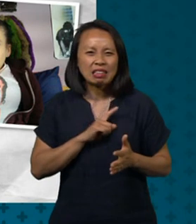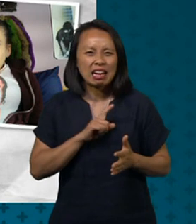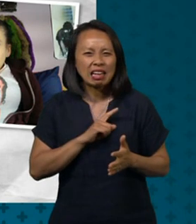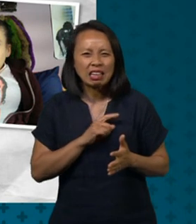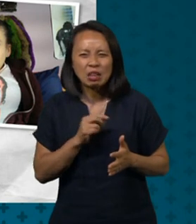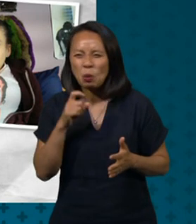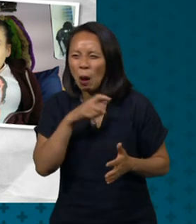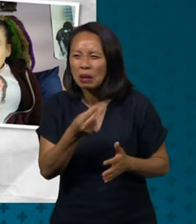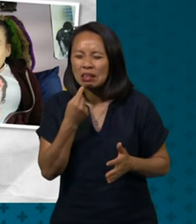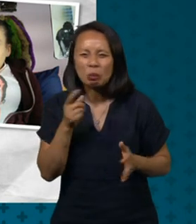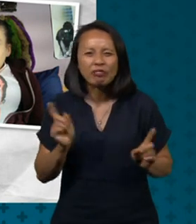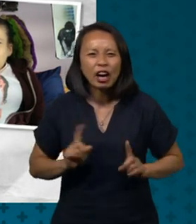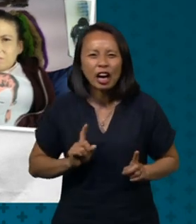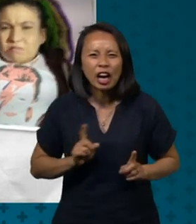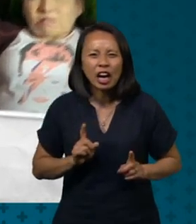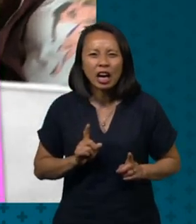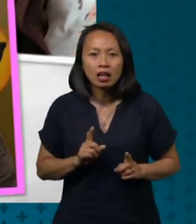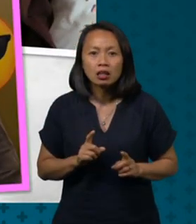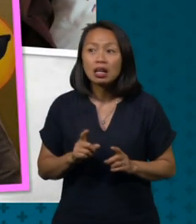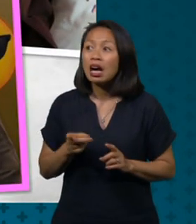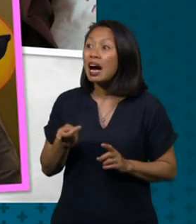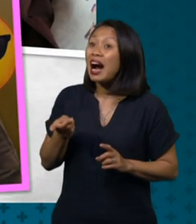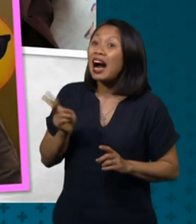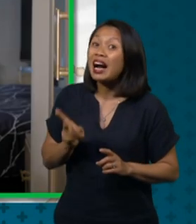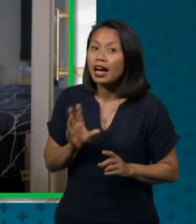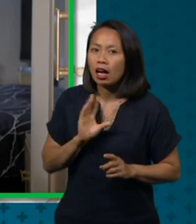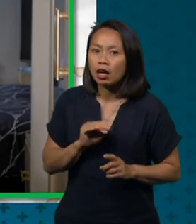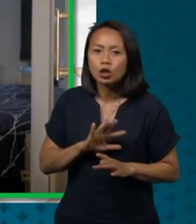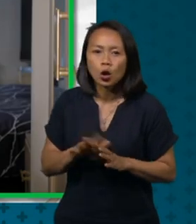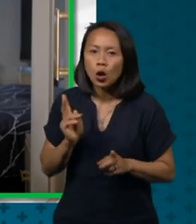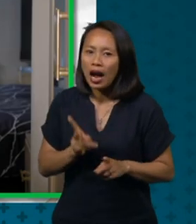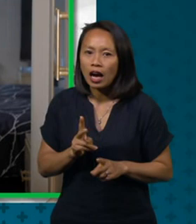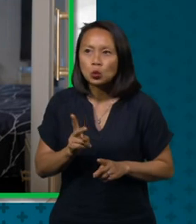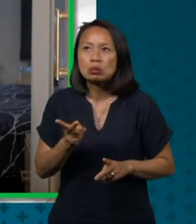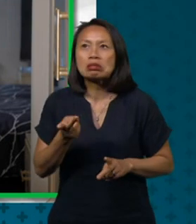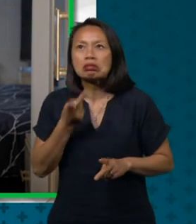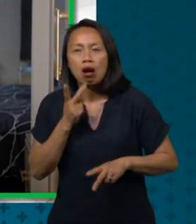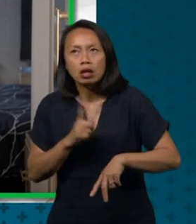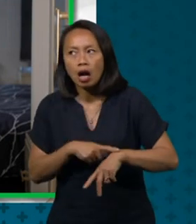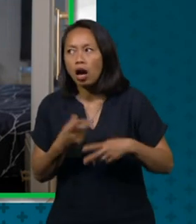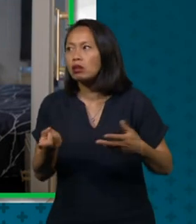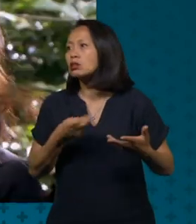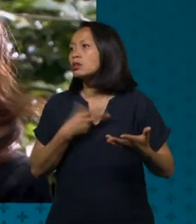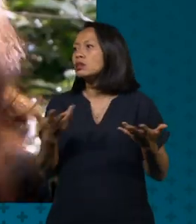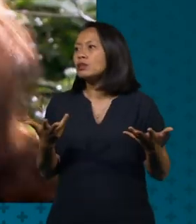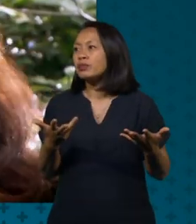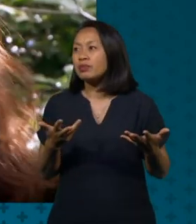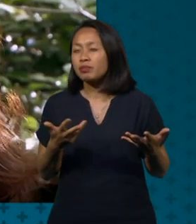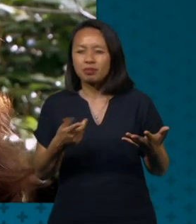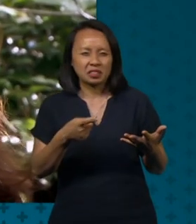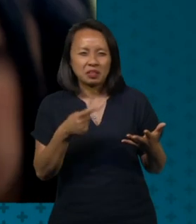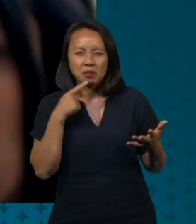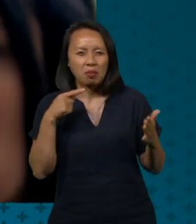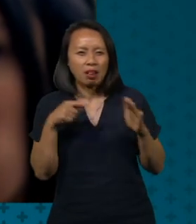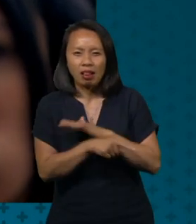Why would someone ever eat a worm? Oh. And definitely don't do it for a second time. She bottled it. I knew she